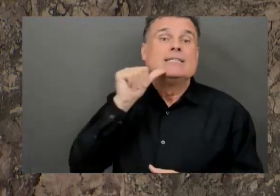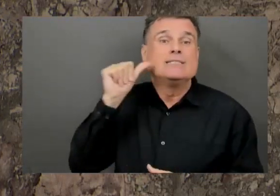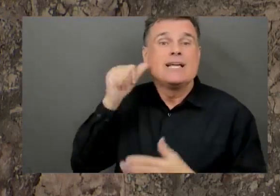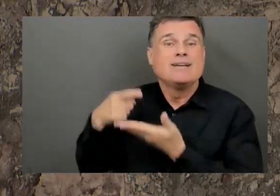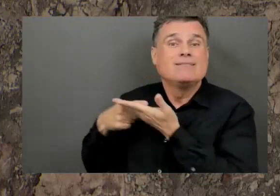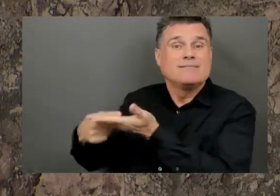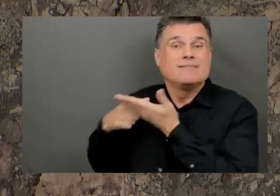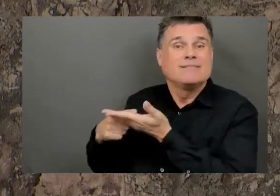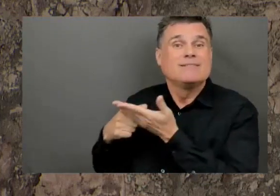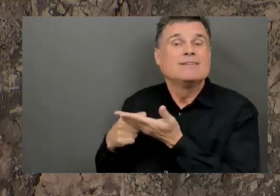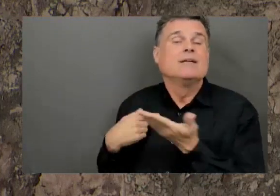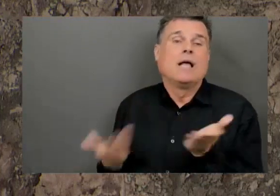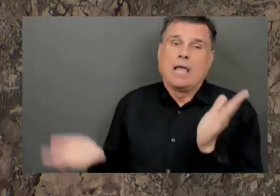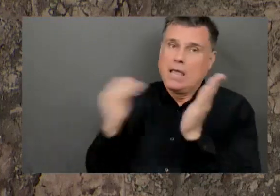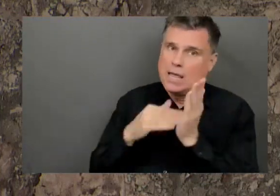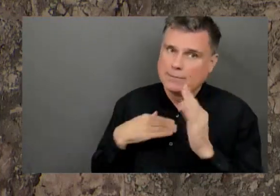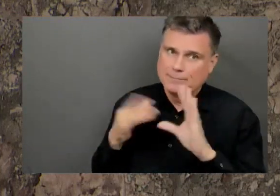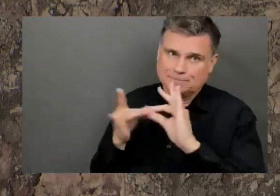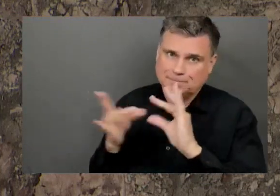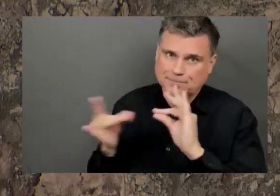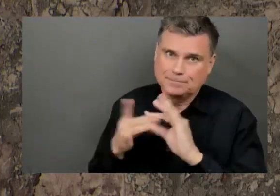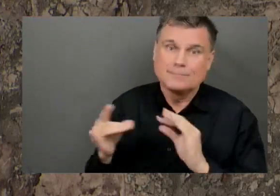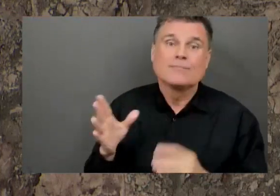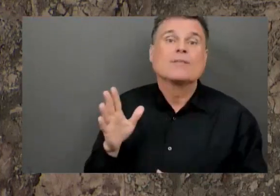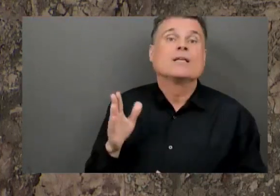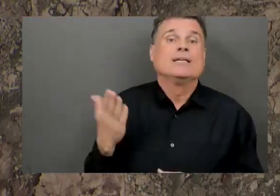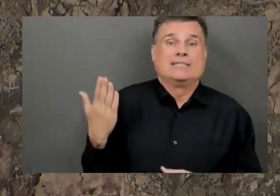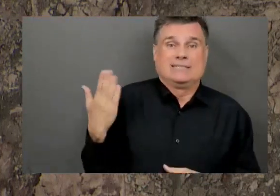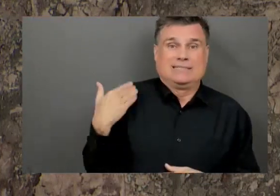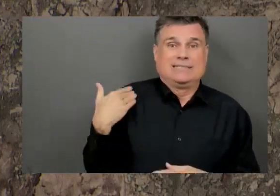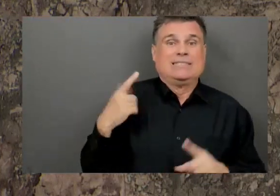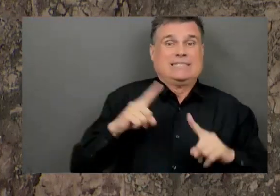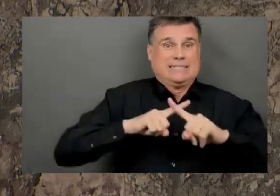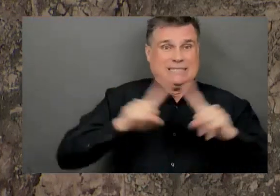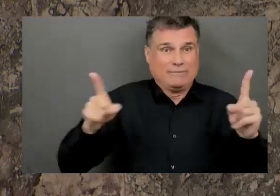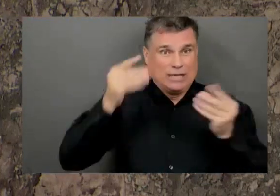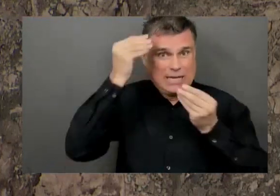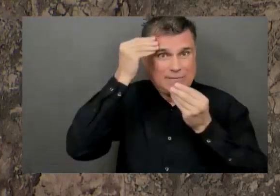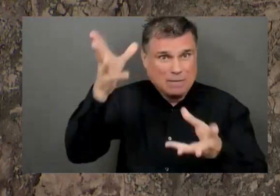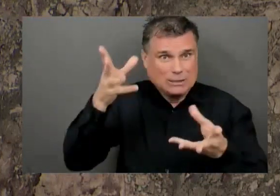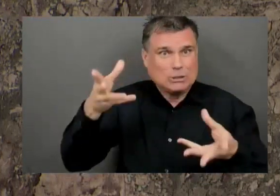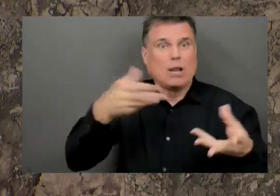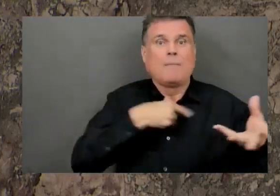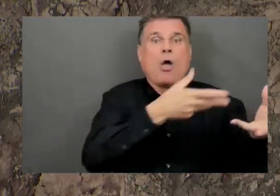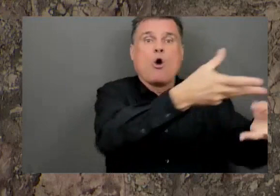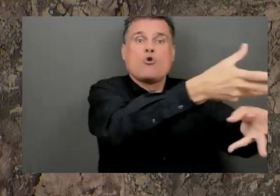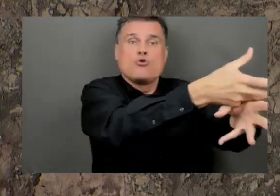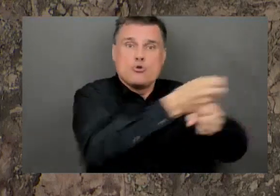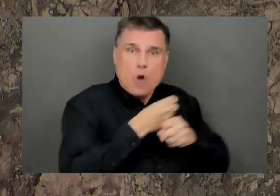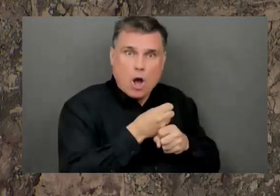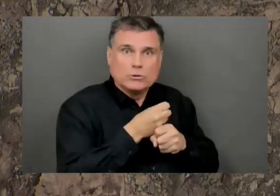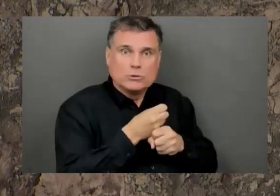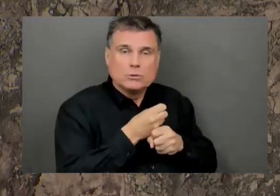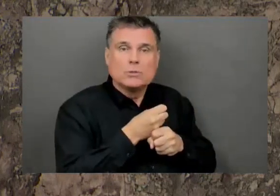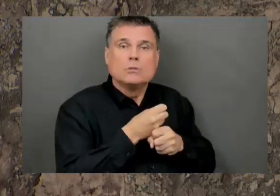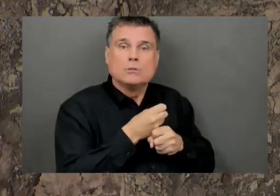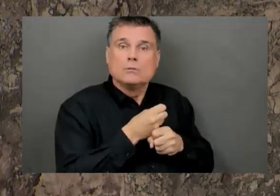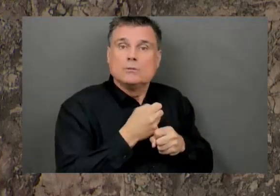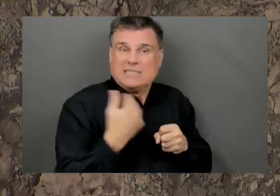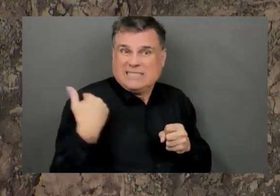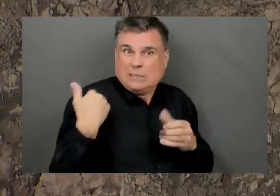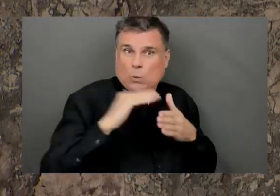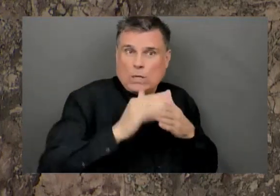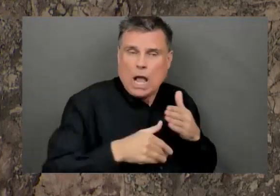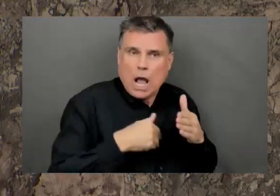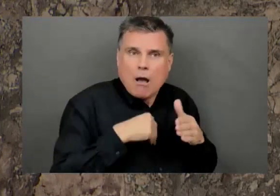different information at different times. And last weekend, we received information that raises serious questions,